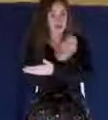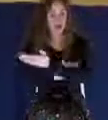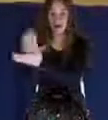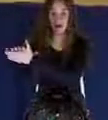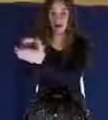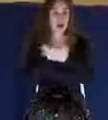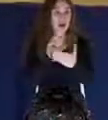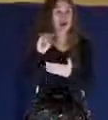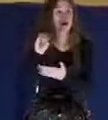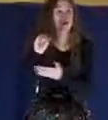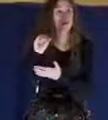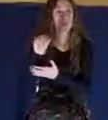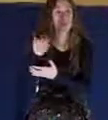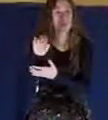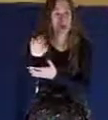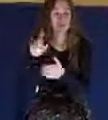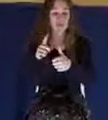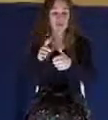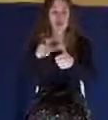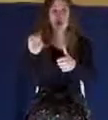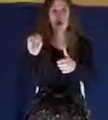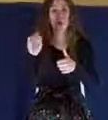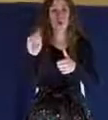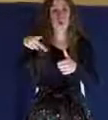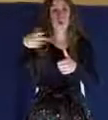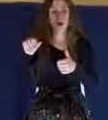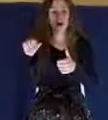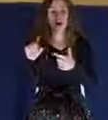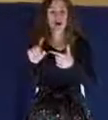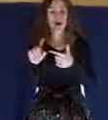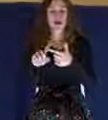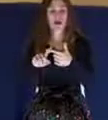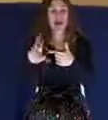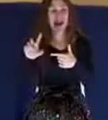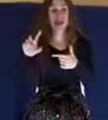of one was Orpah, and the name of the other was Ruth. And they dwelt there